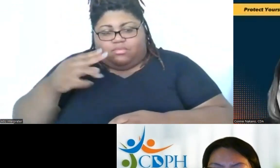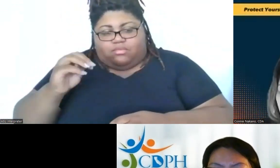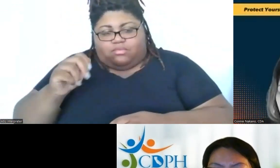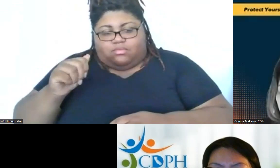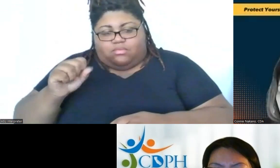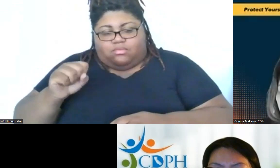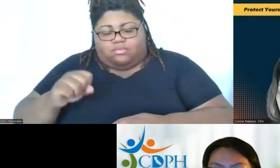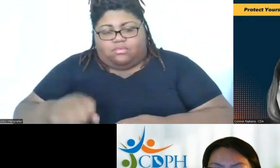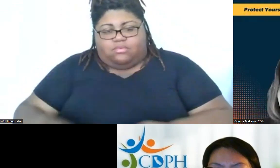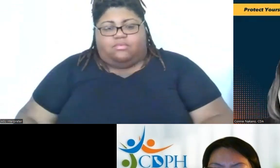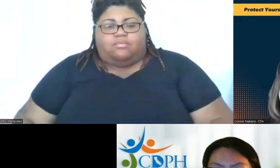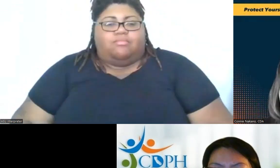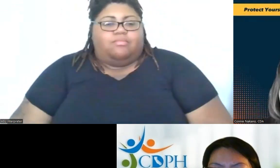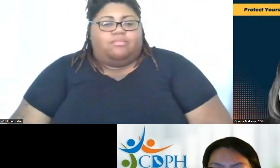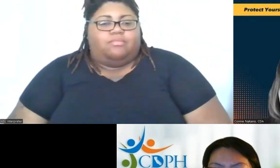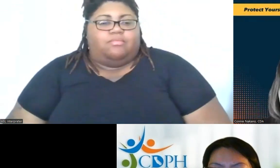unmuted.